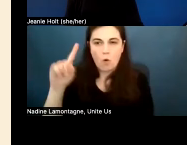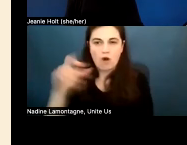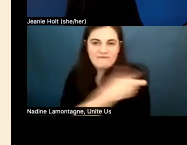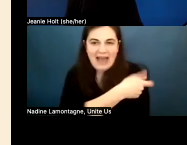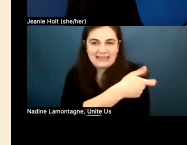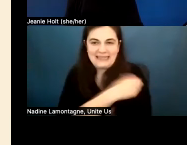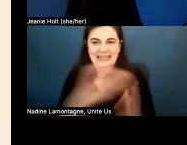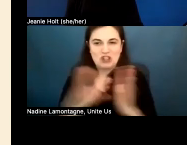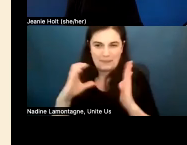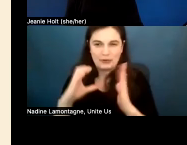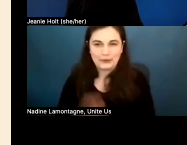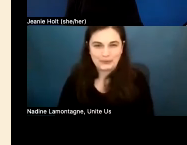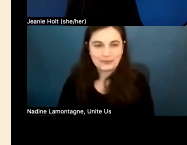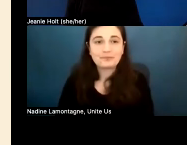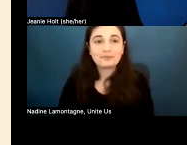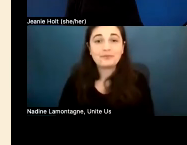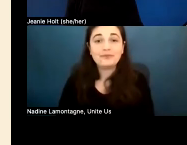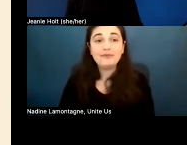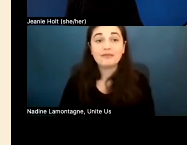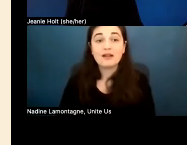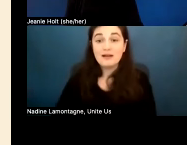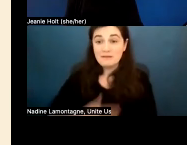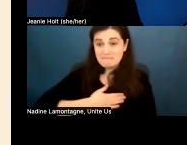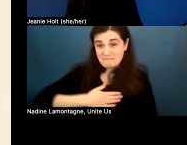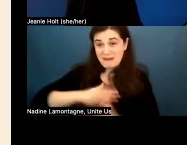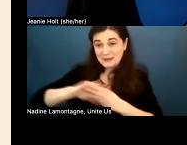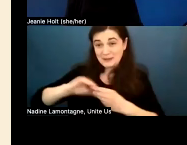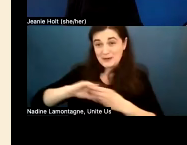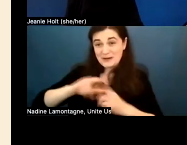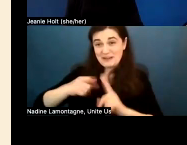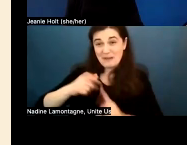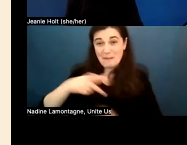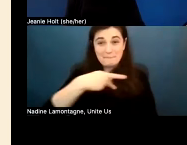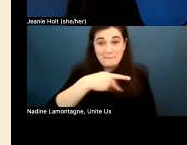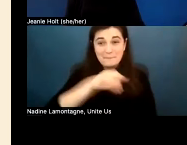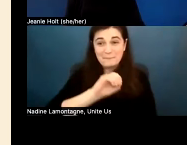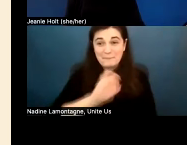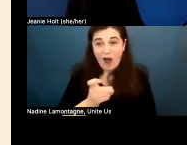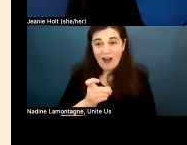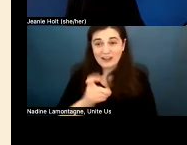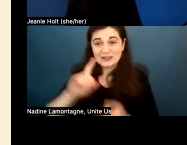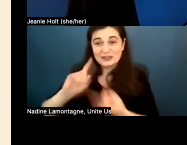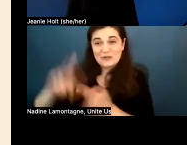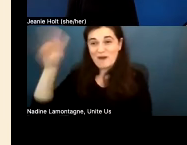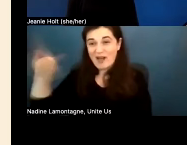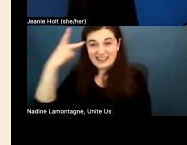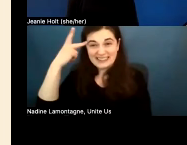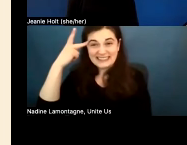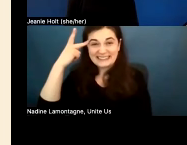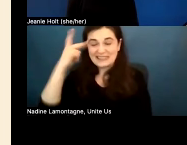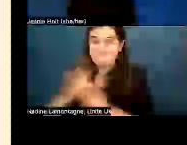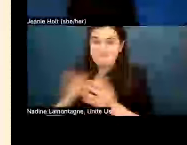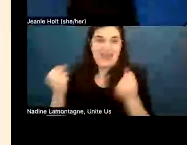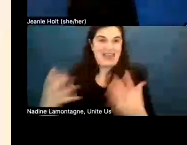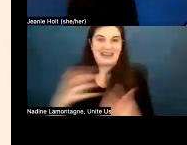that. My story from POX to politics, or from POX to political action committees.